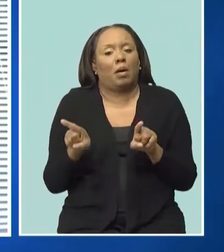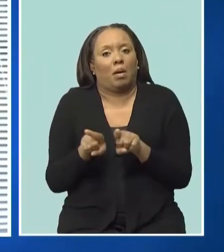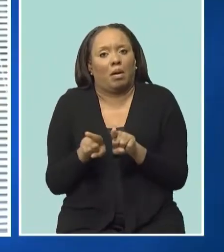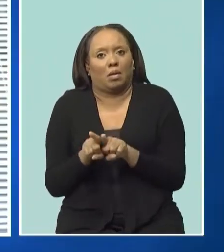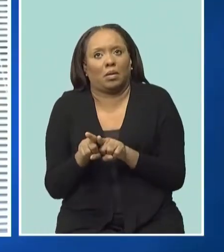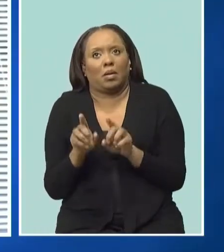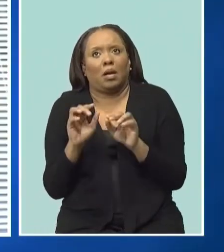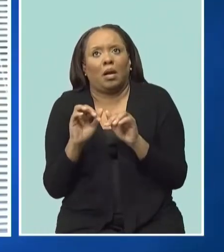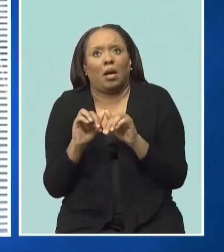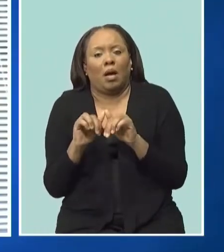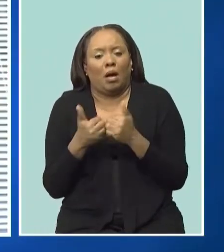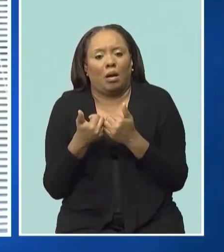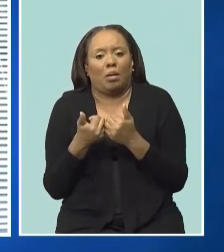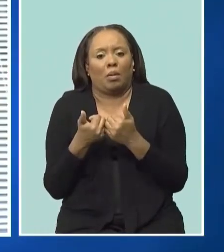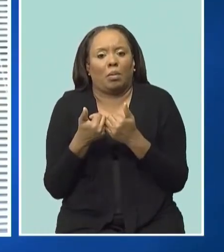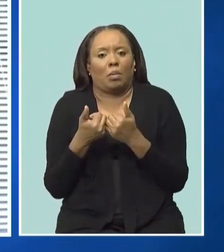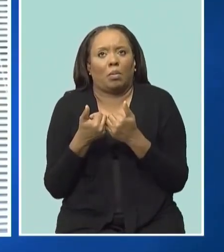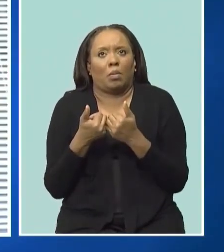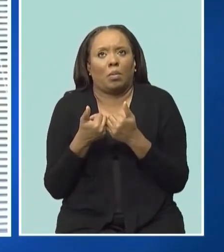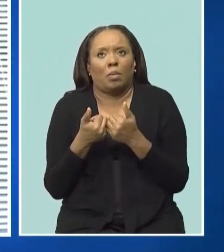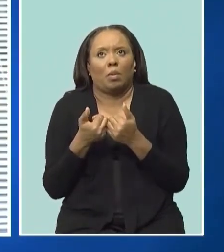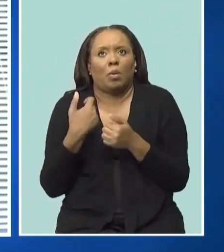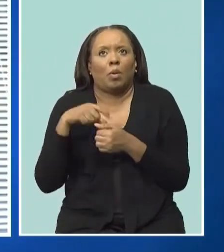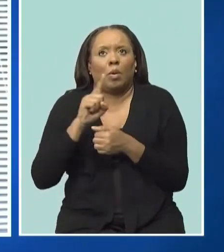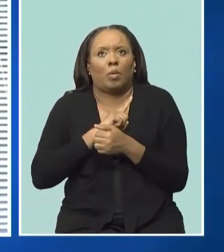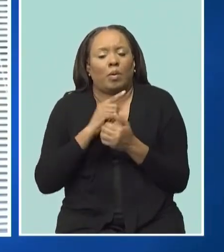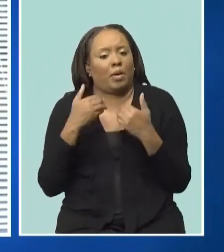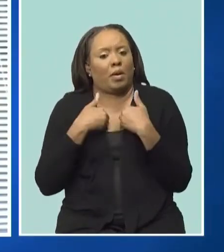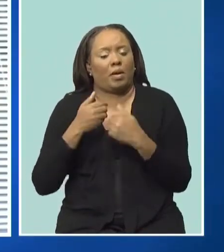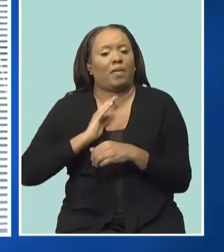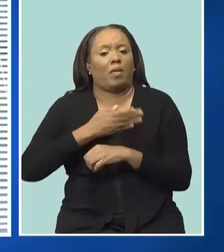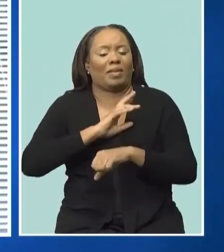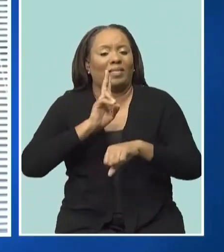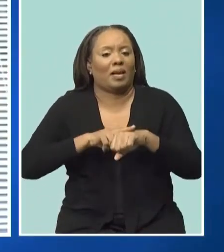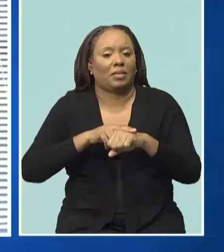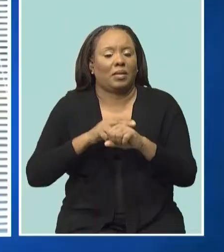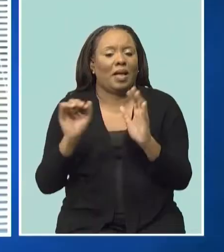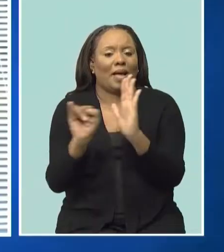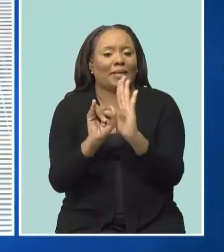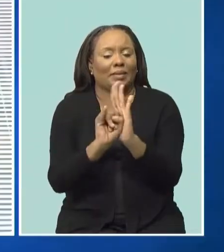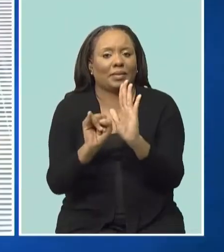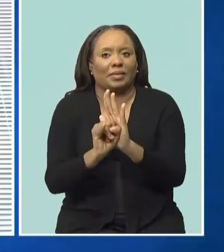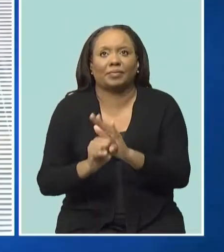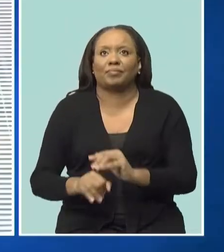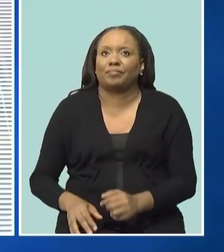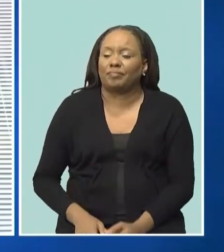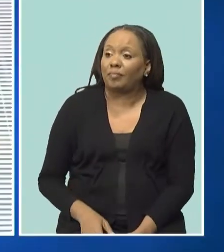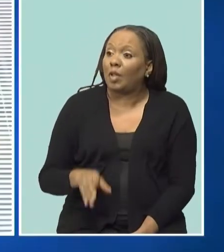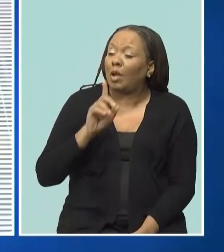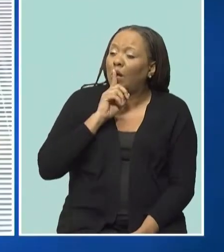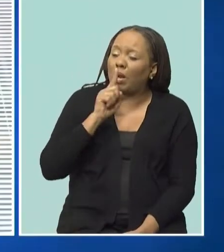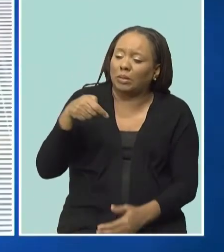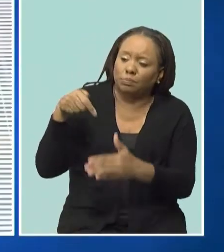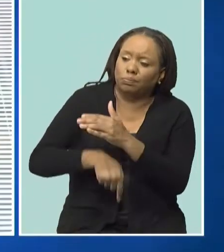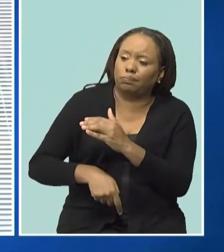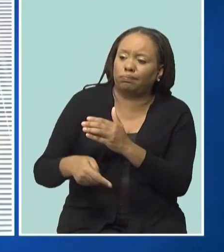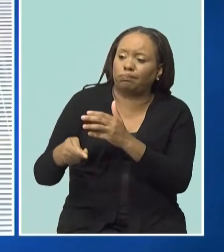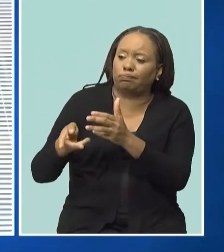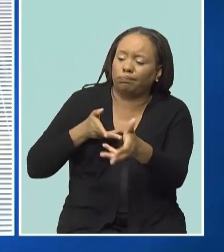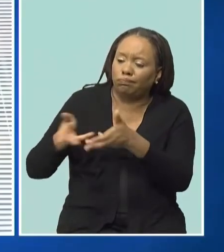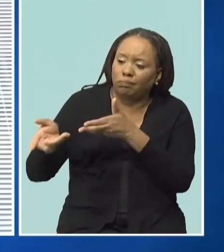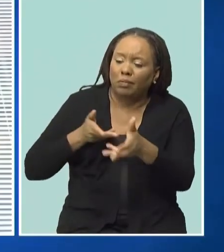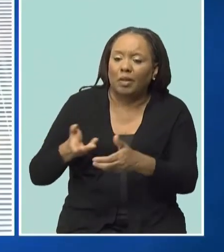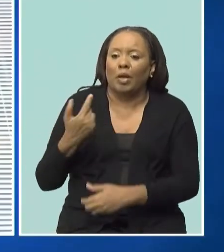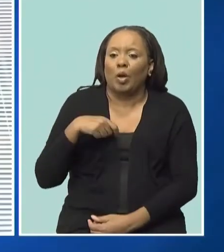well that story of how we build national identity in the context of the Republic. Clearly an extensive conversation it has to obtain, and we